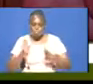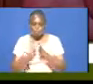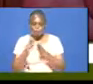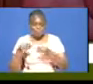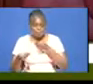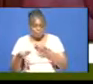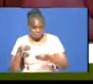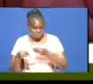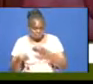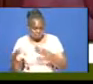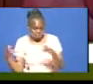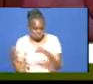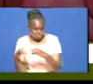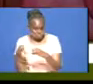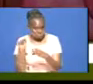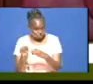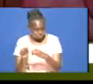disabilities,